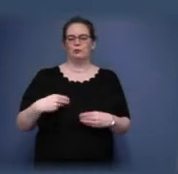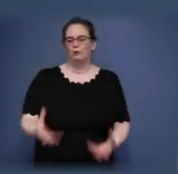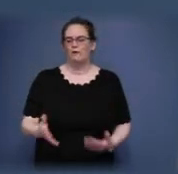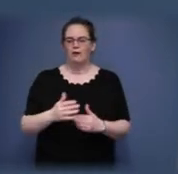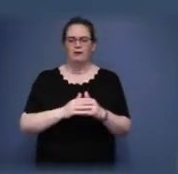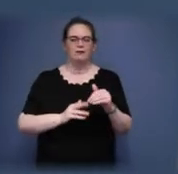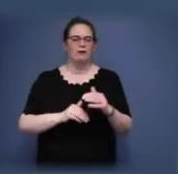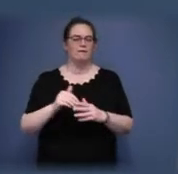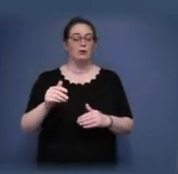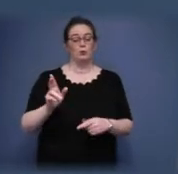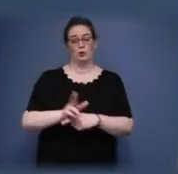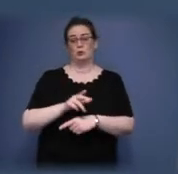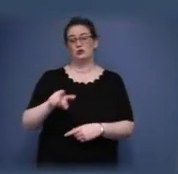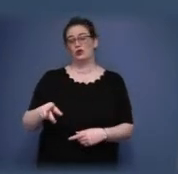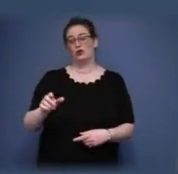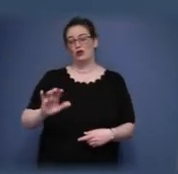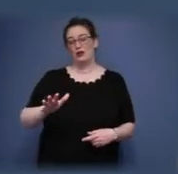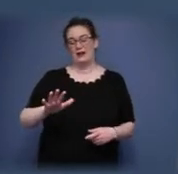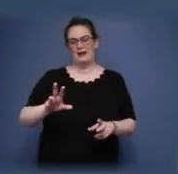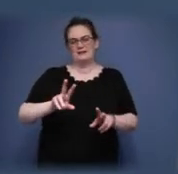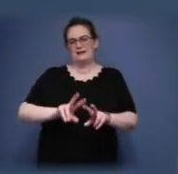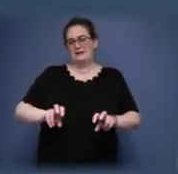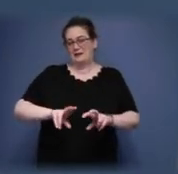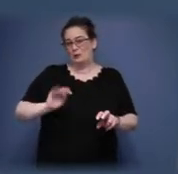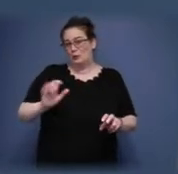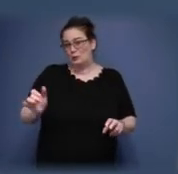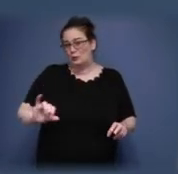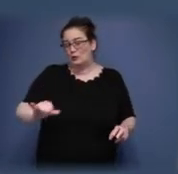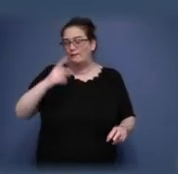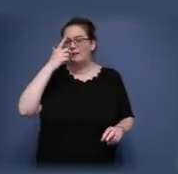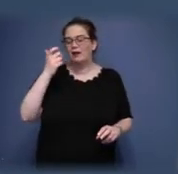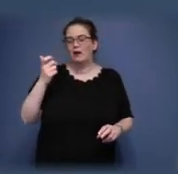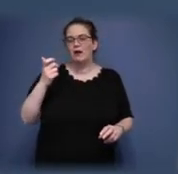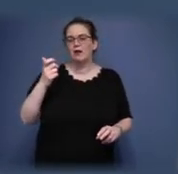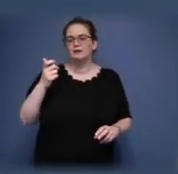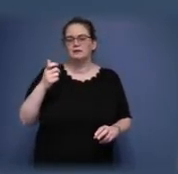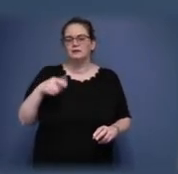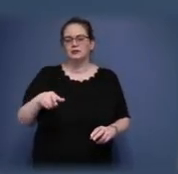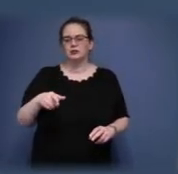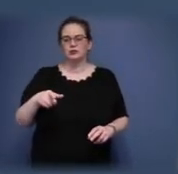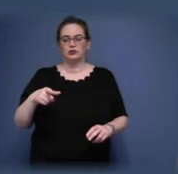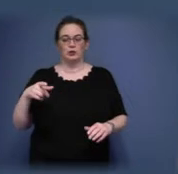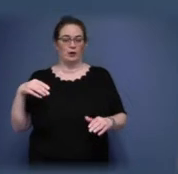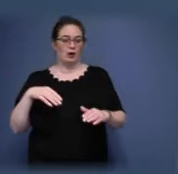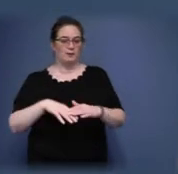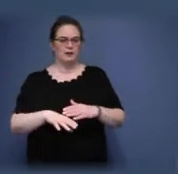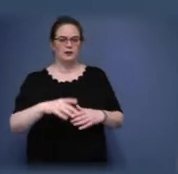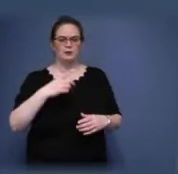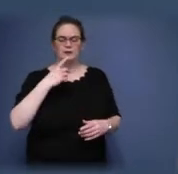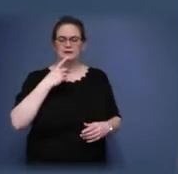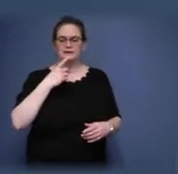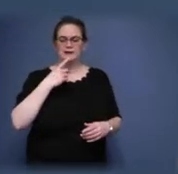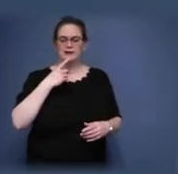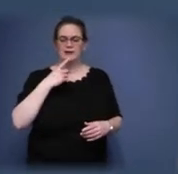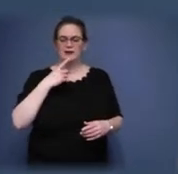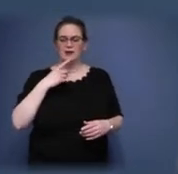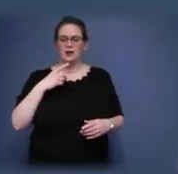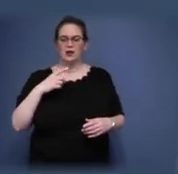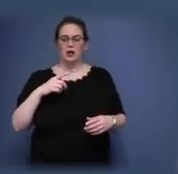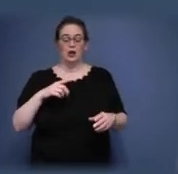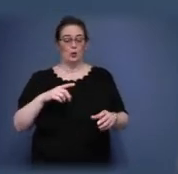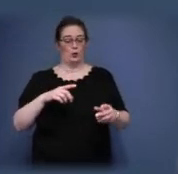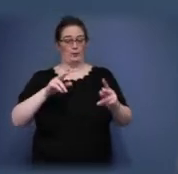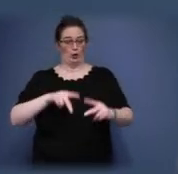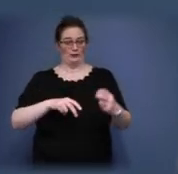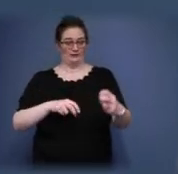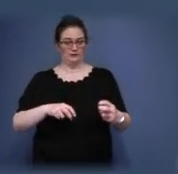comfort. We used her sort of as an assessment tool, because she would come in and we would say the closer she sat to